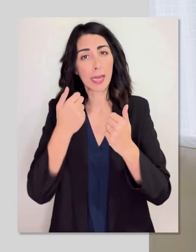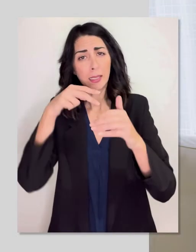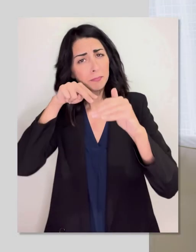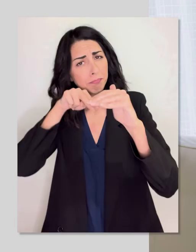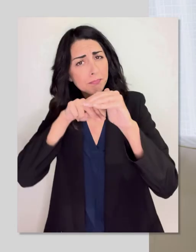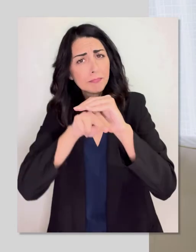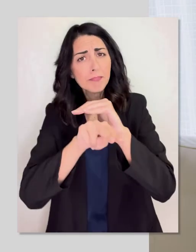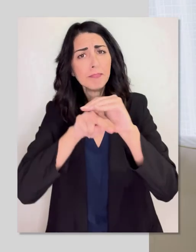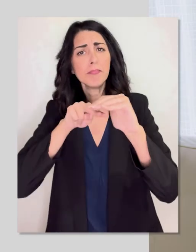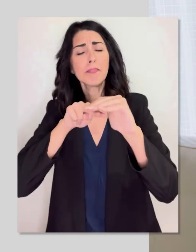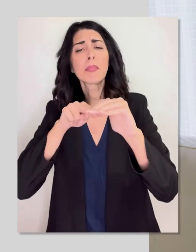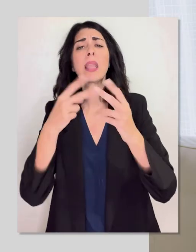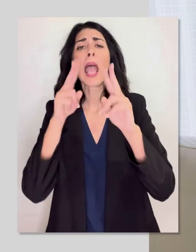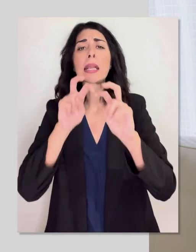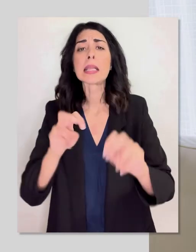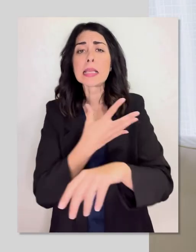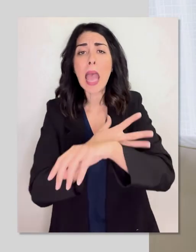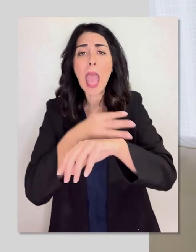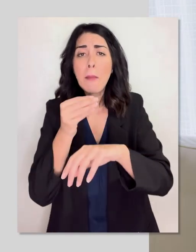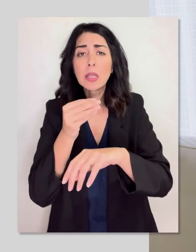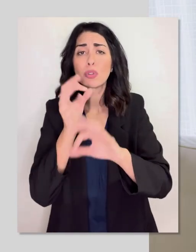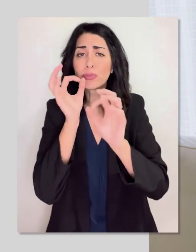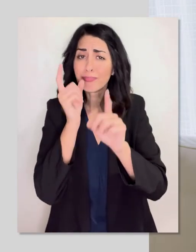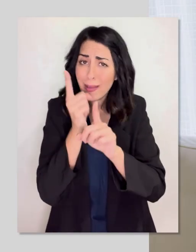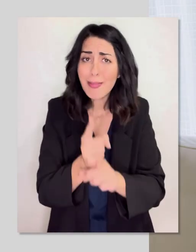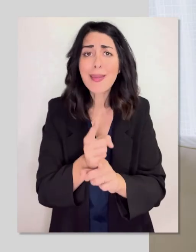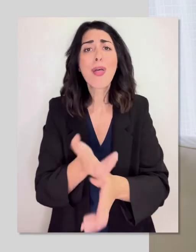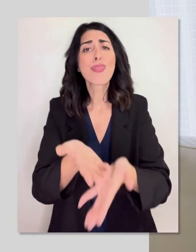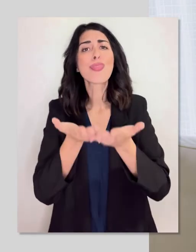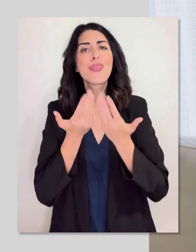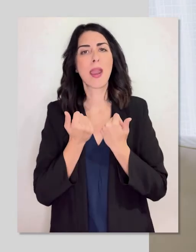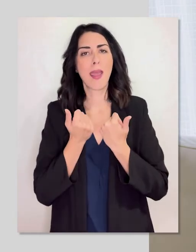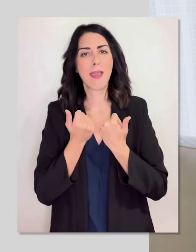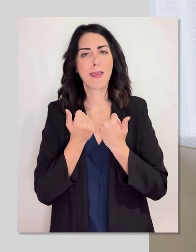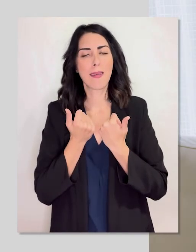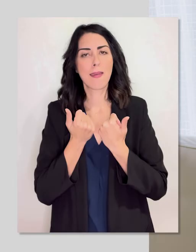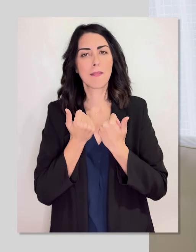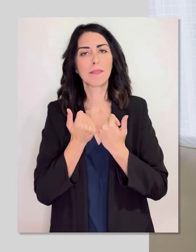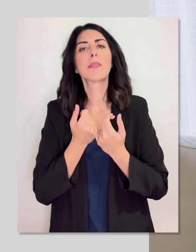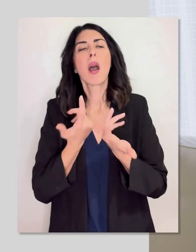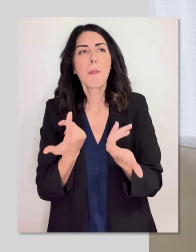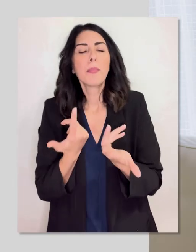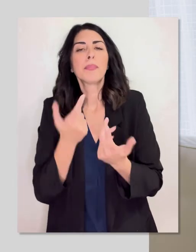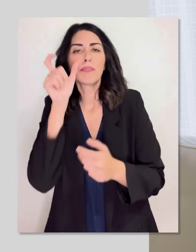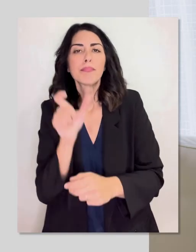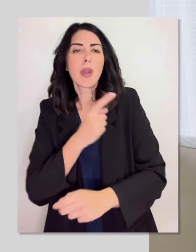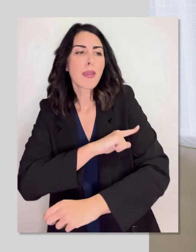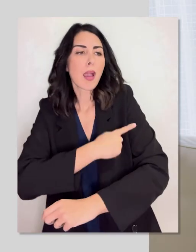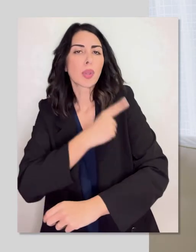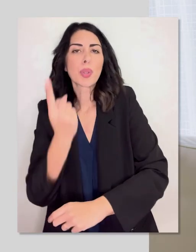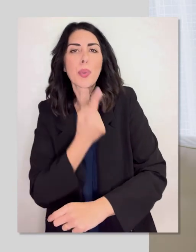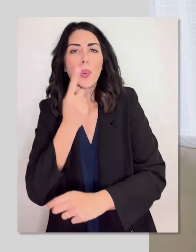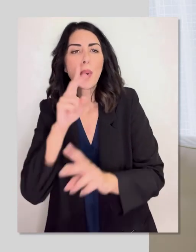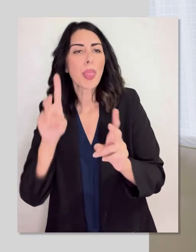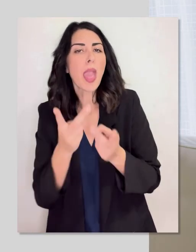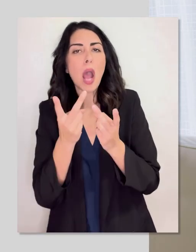it. So the doctor really makes the diagnosis on the basis of these symptoms I've been talking about.